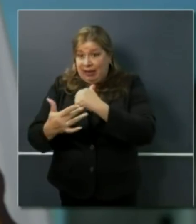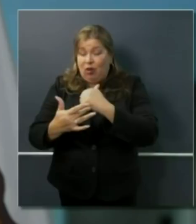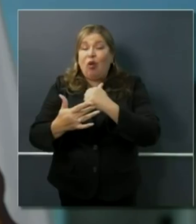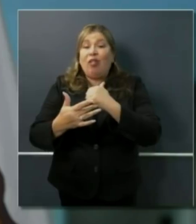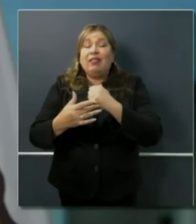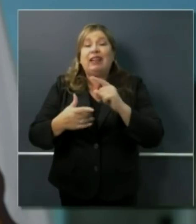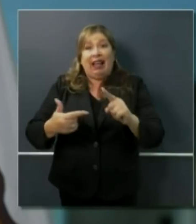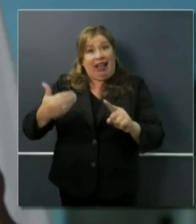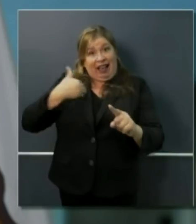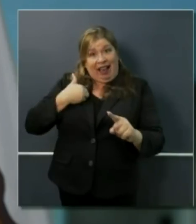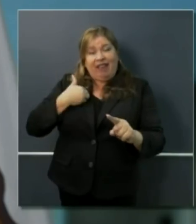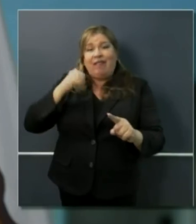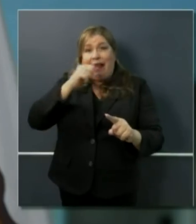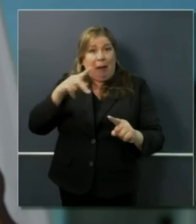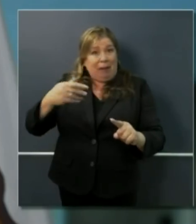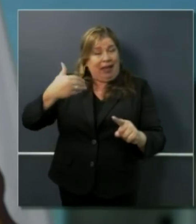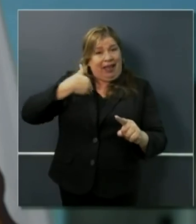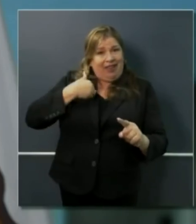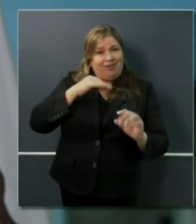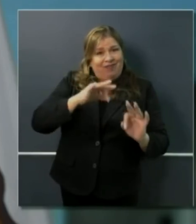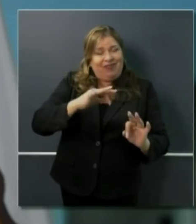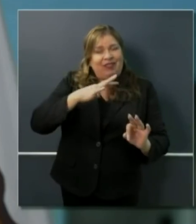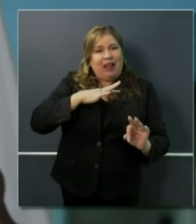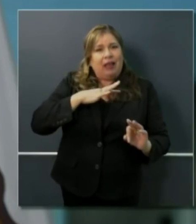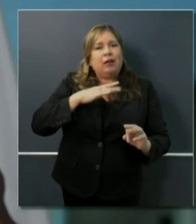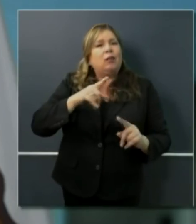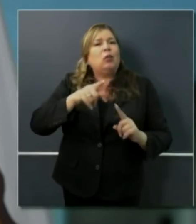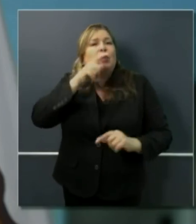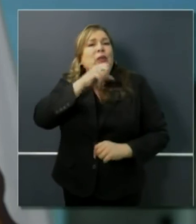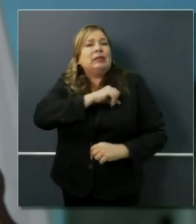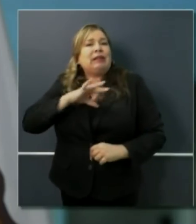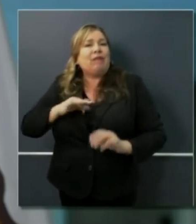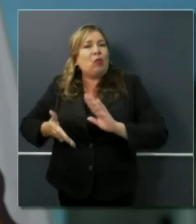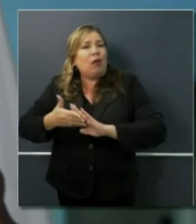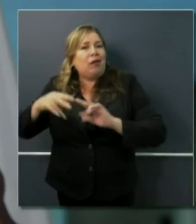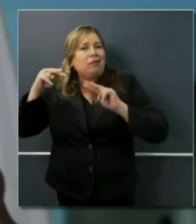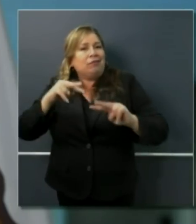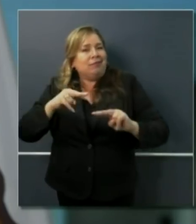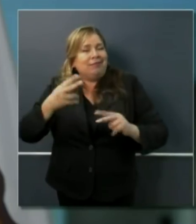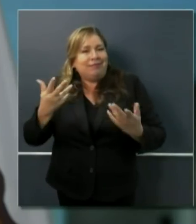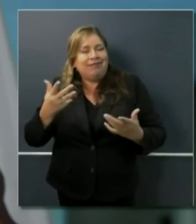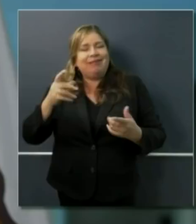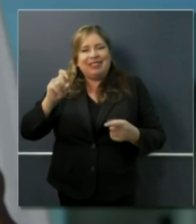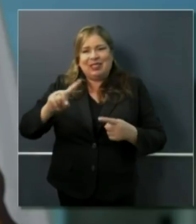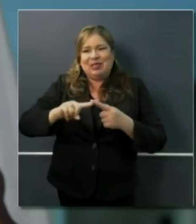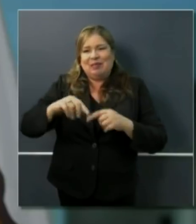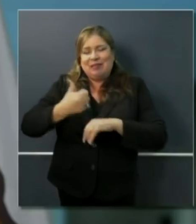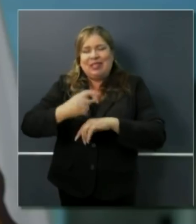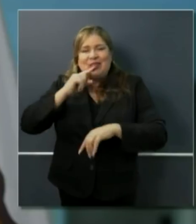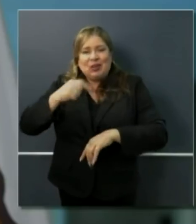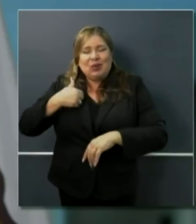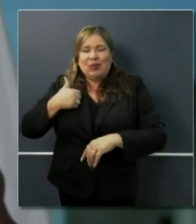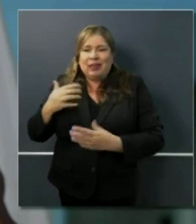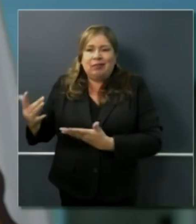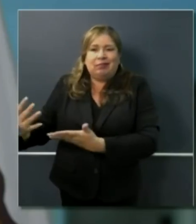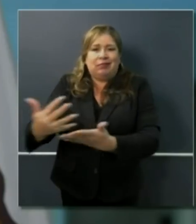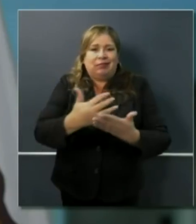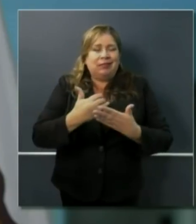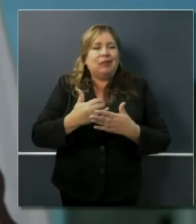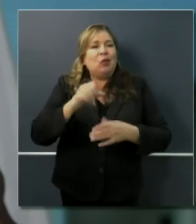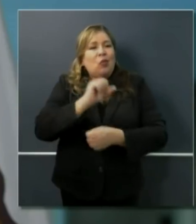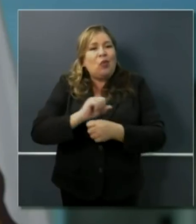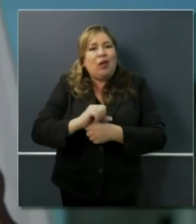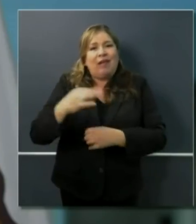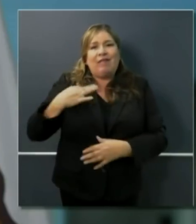And the check-in workforce, we are training. It will be thousands of individuals working with AmeriCorps, working with Cal